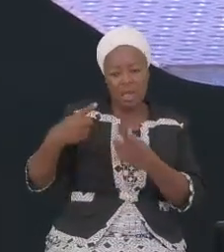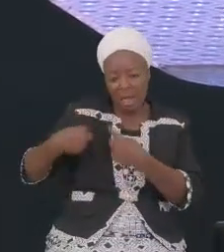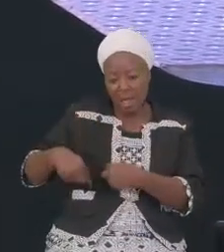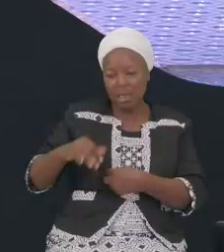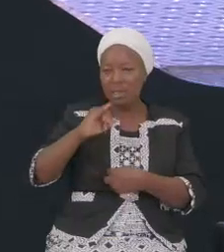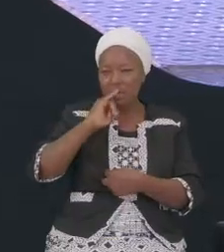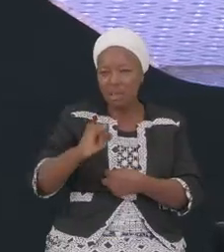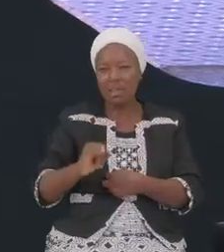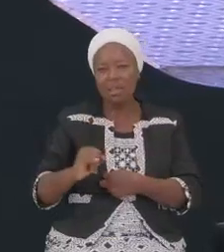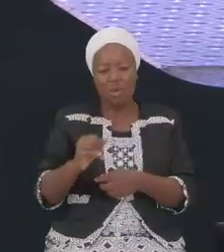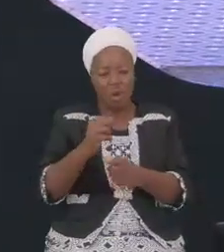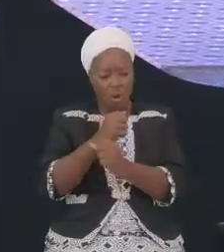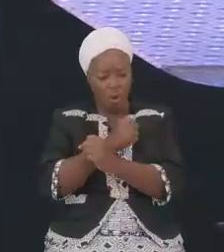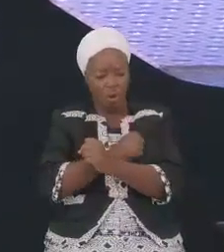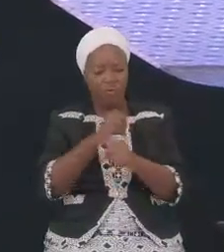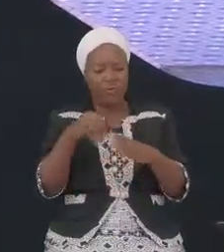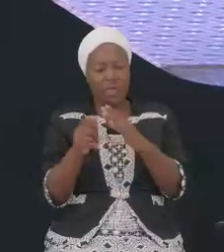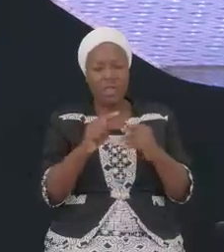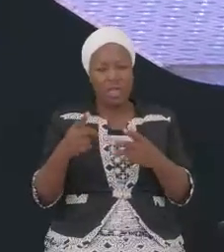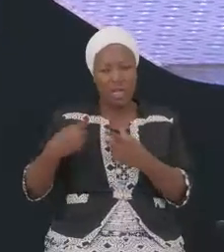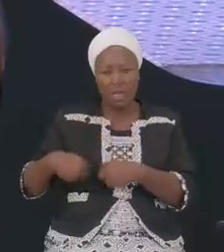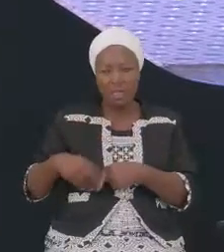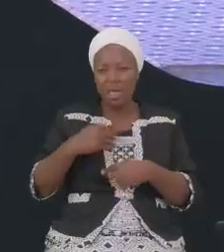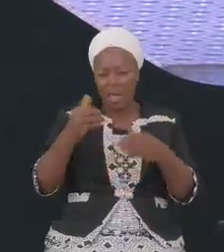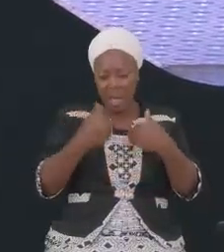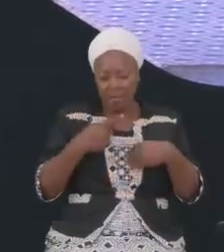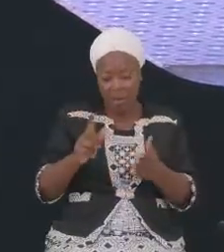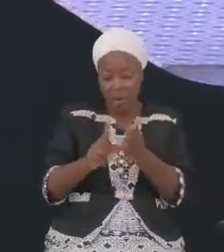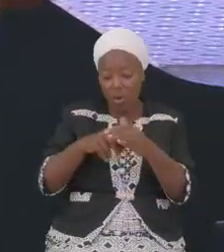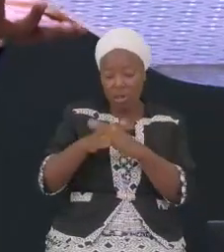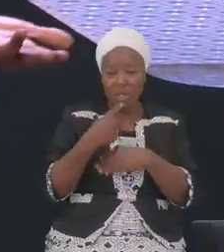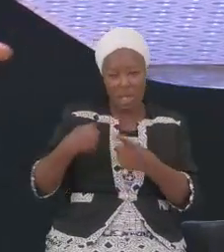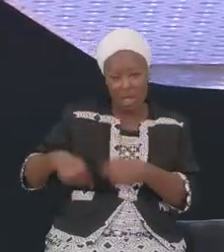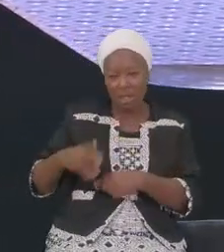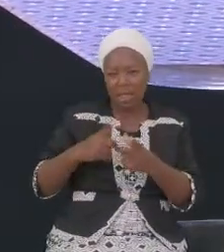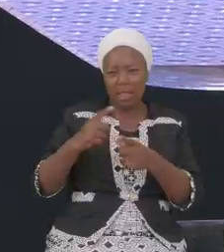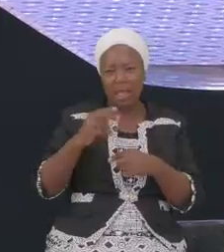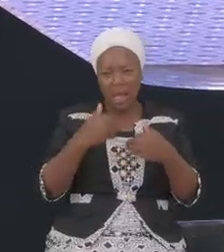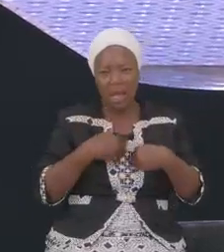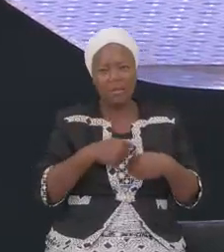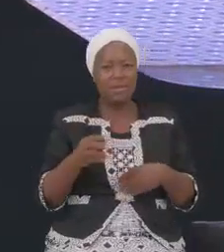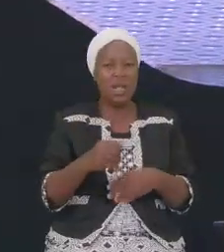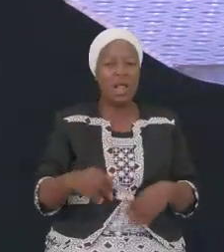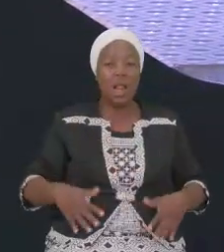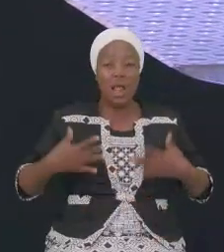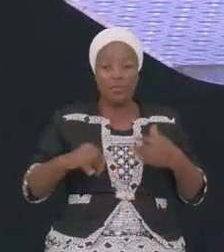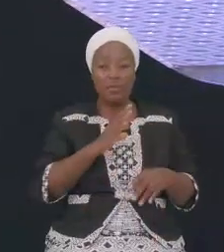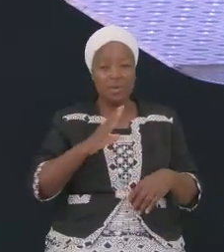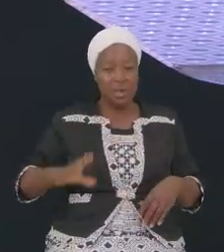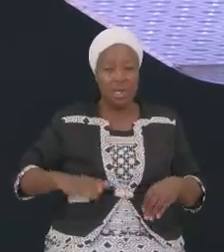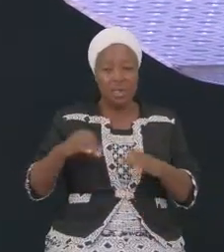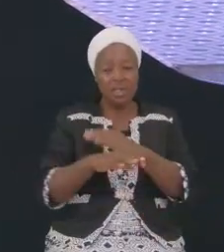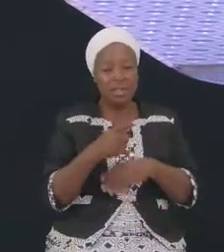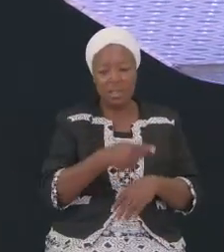in their heart. They'll have his life in their heart. And they will have all the abundance that he